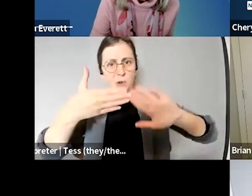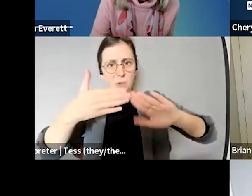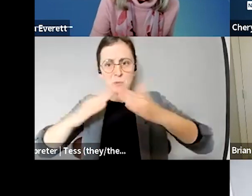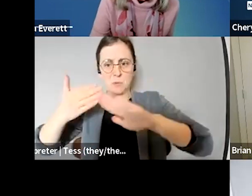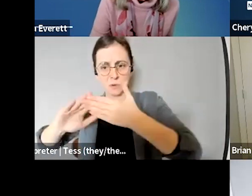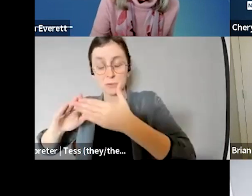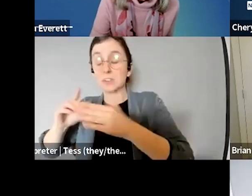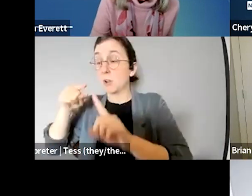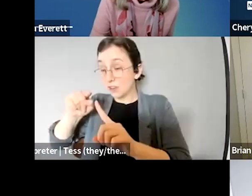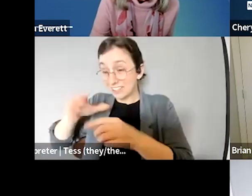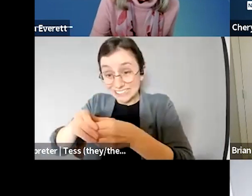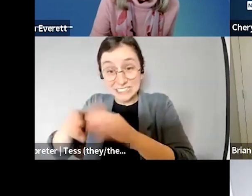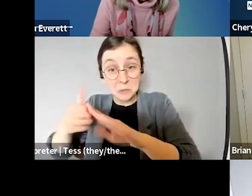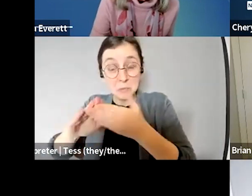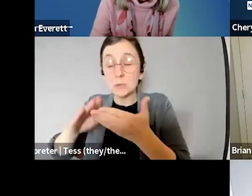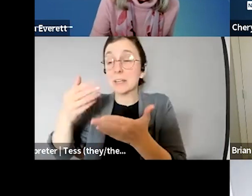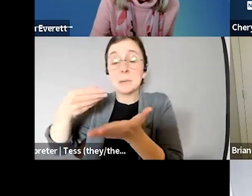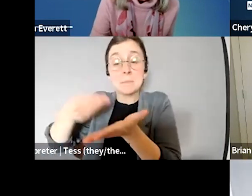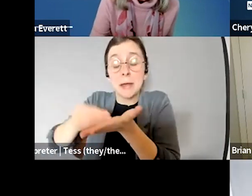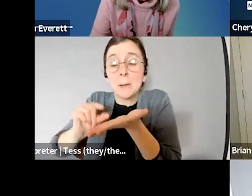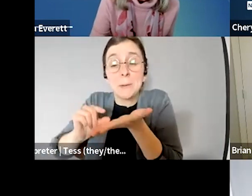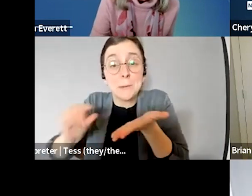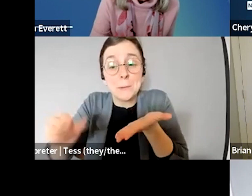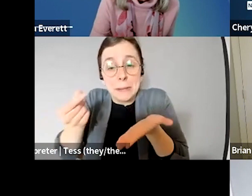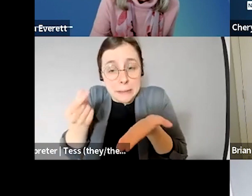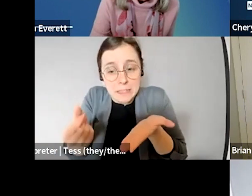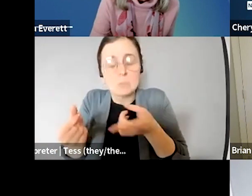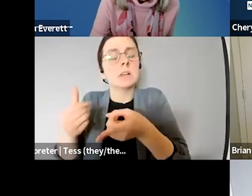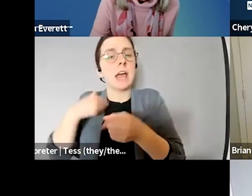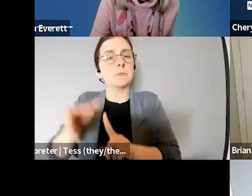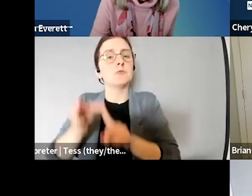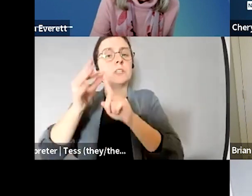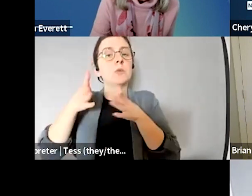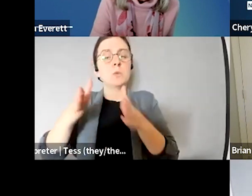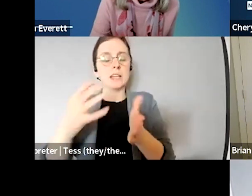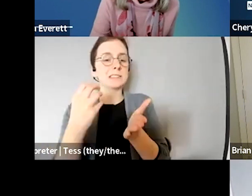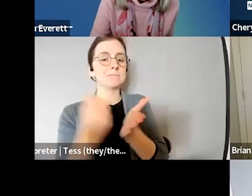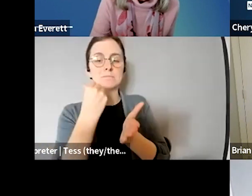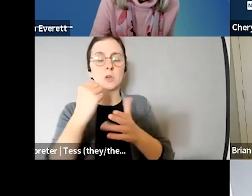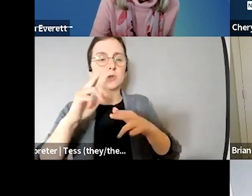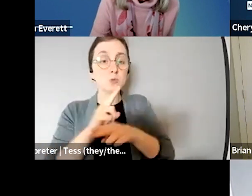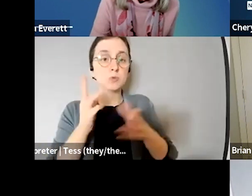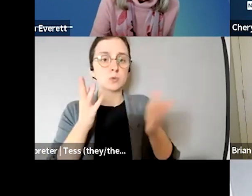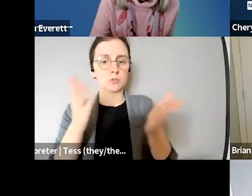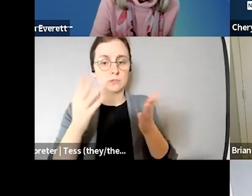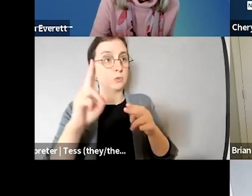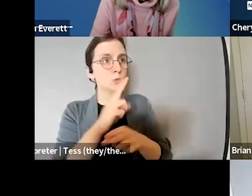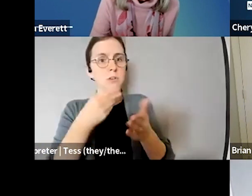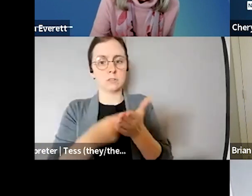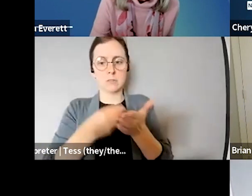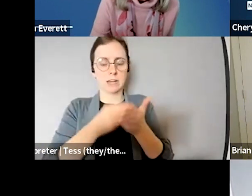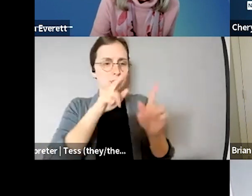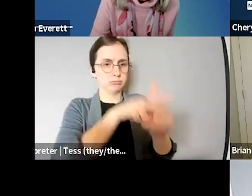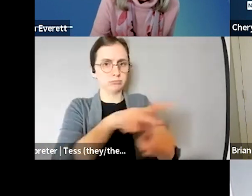of the money, their unique ways of kind of utilizing that service to ensure that it gets out to all people still has